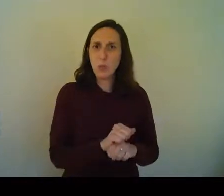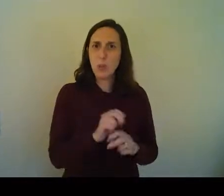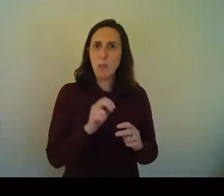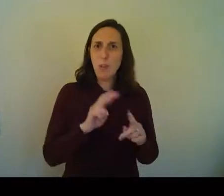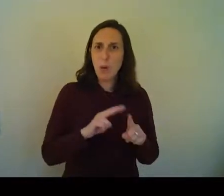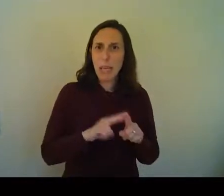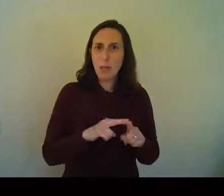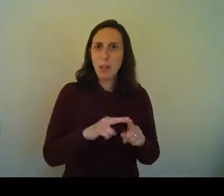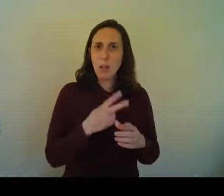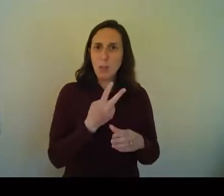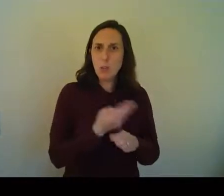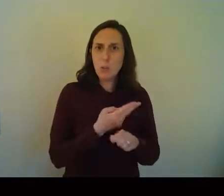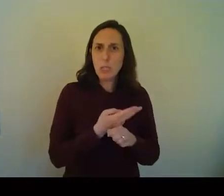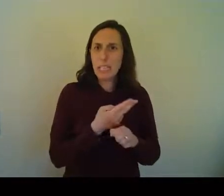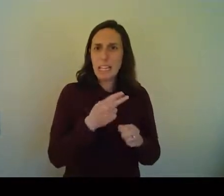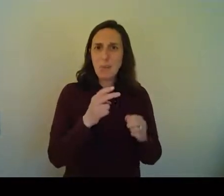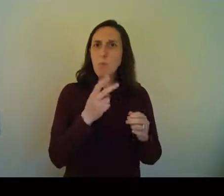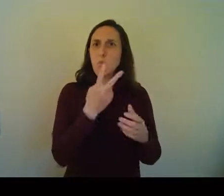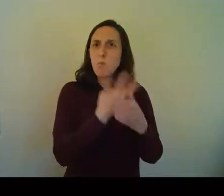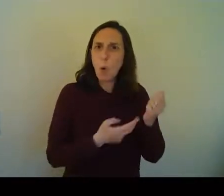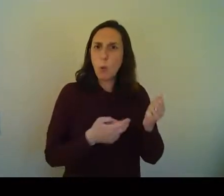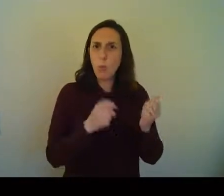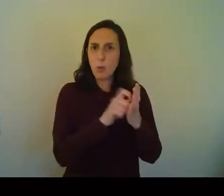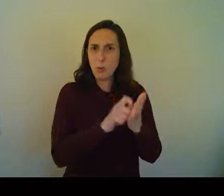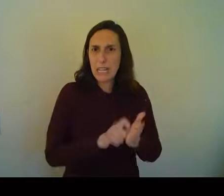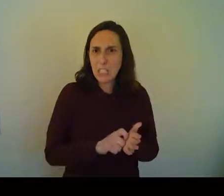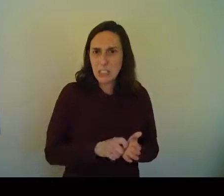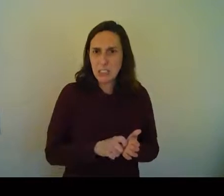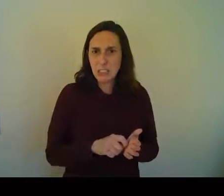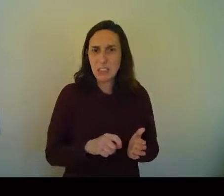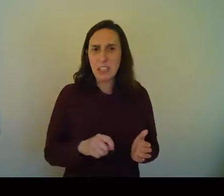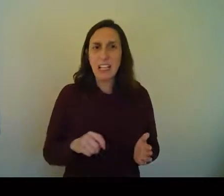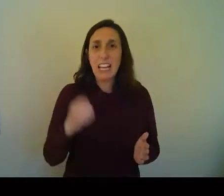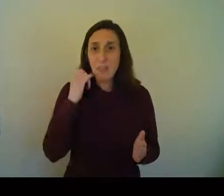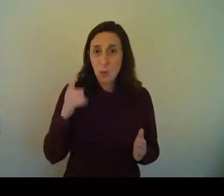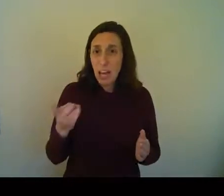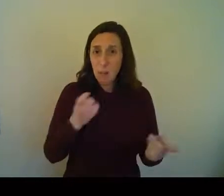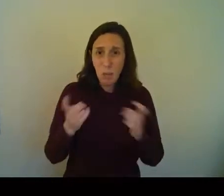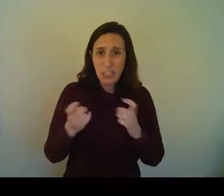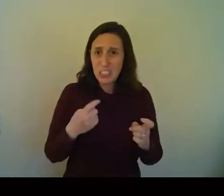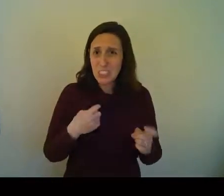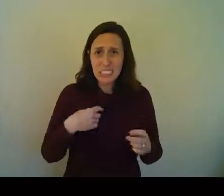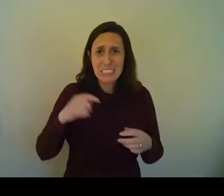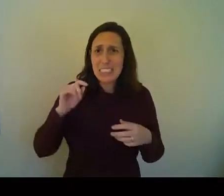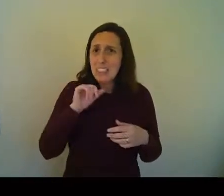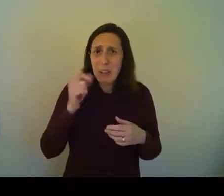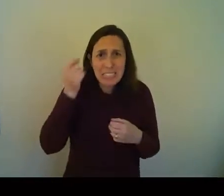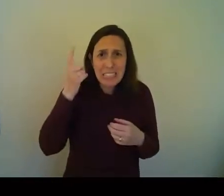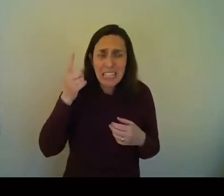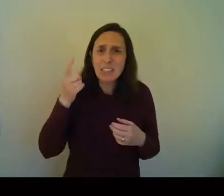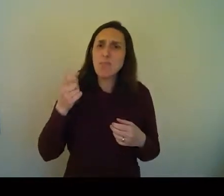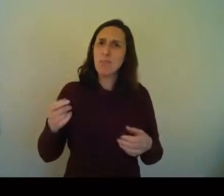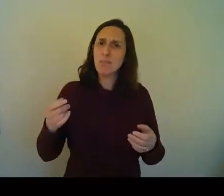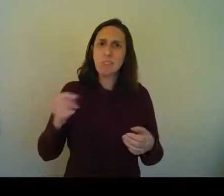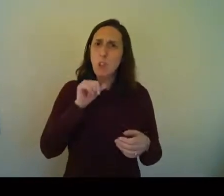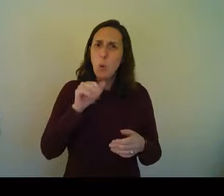this. If you ever have a problem with a question, you ask me, right? You don't sit there in frustration. Send me an email and we can see what happens